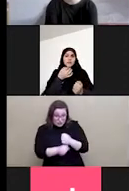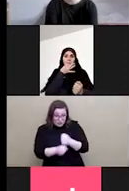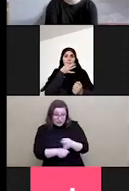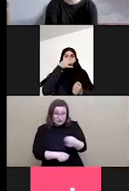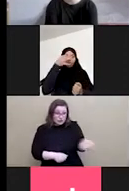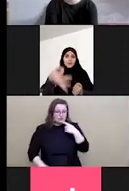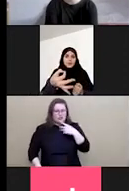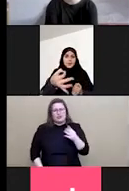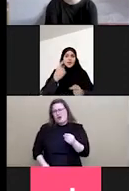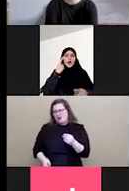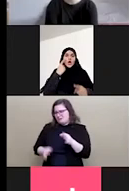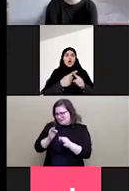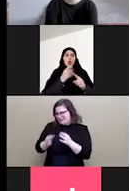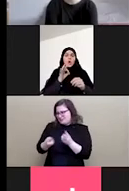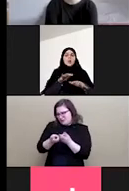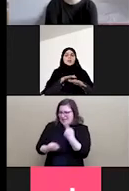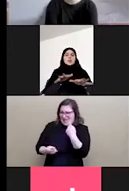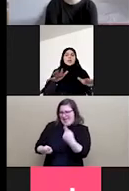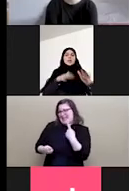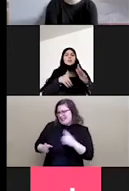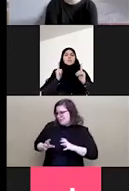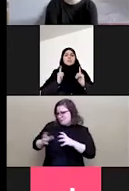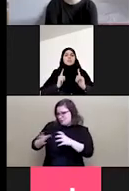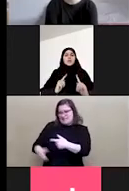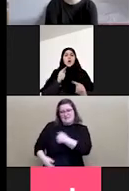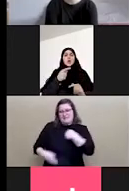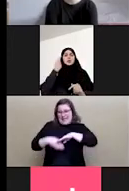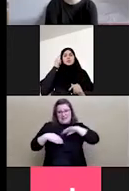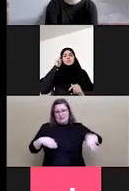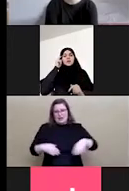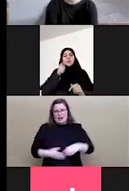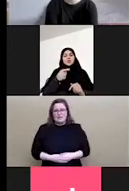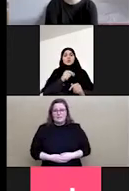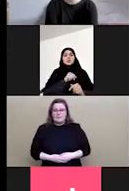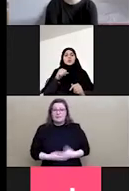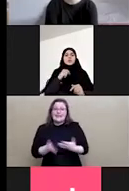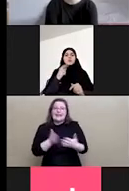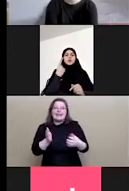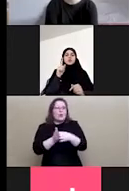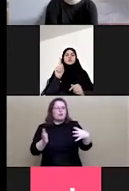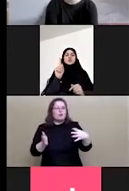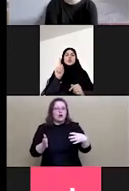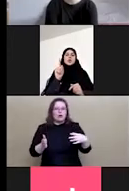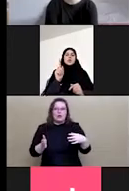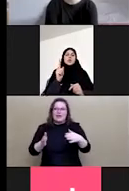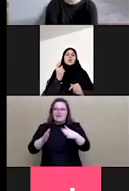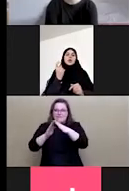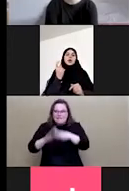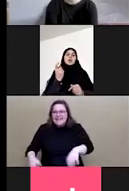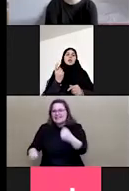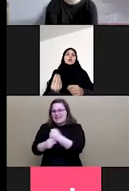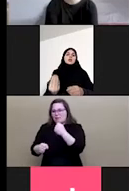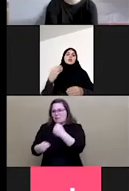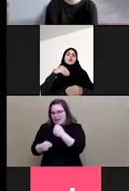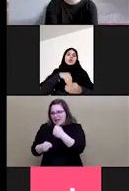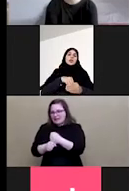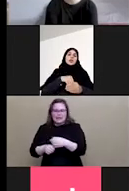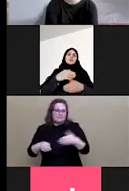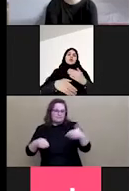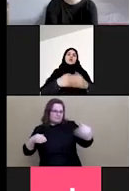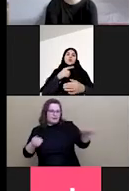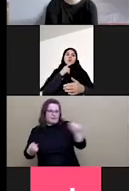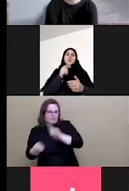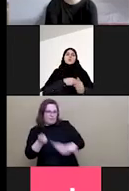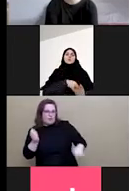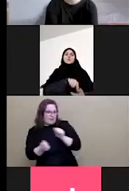process where they're generally excluded. That they don't think they're excluded from peace building processes because someone has something against them, because they don't belong to peace